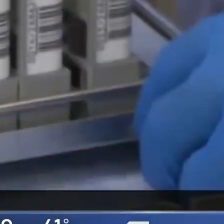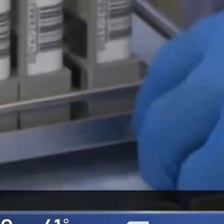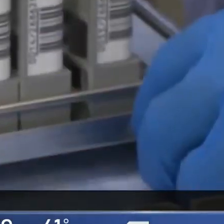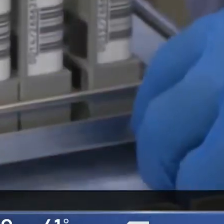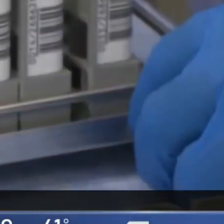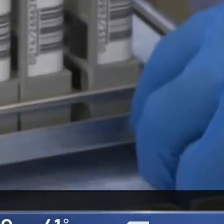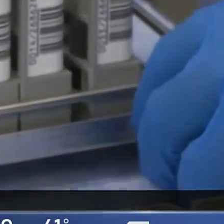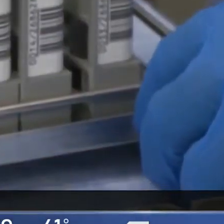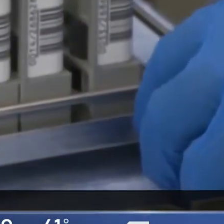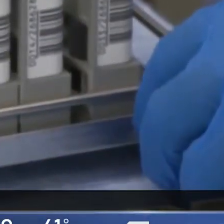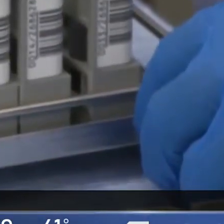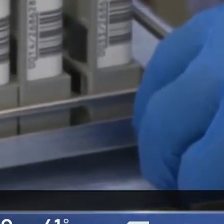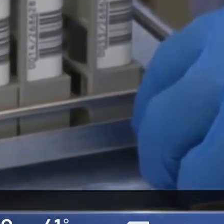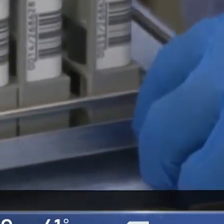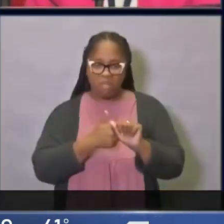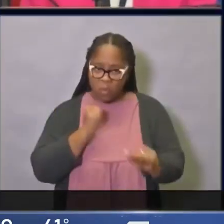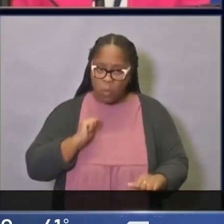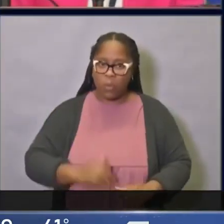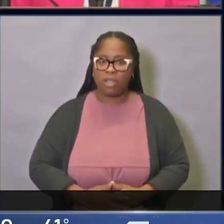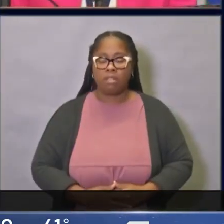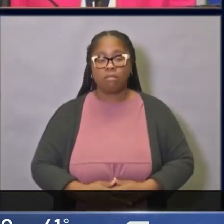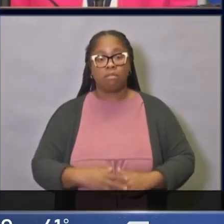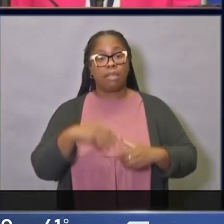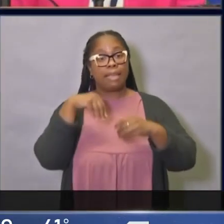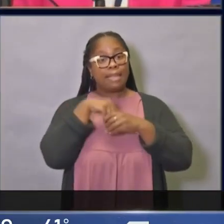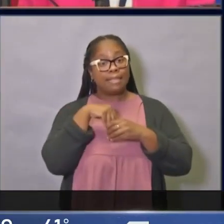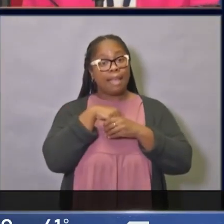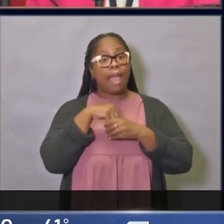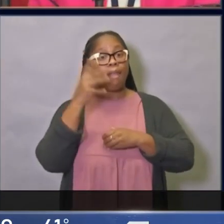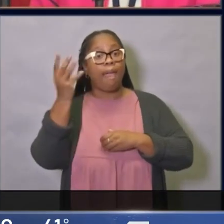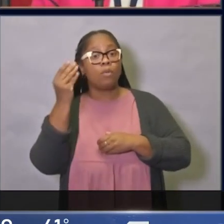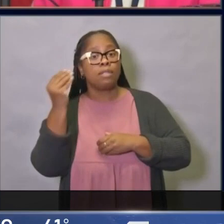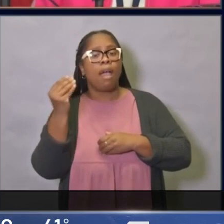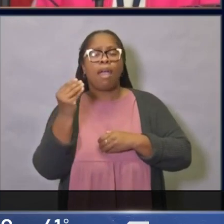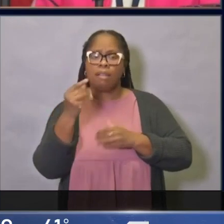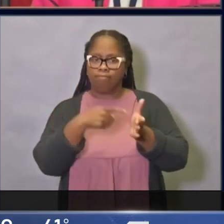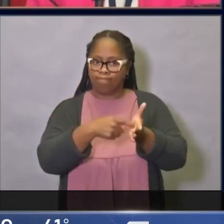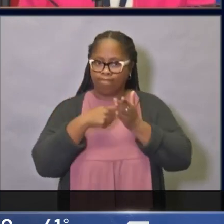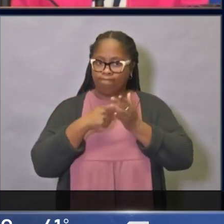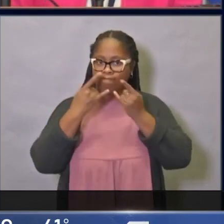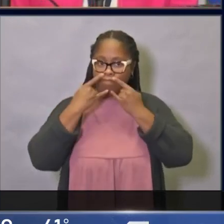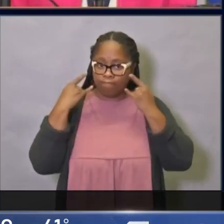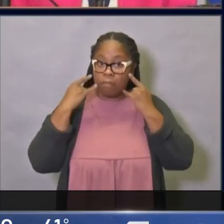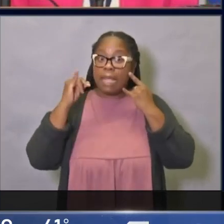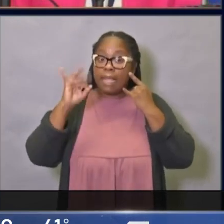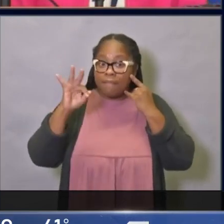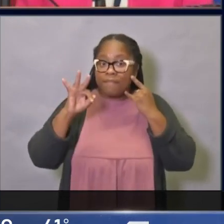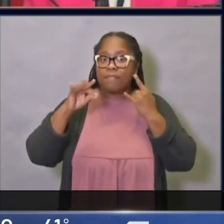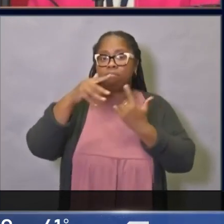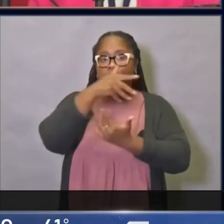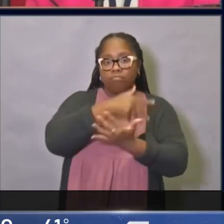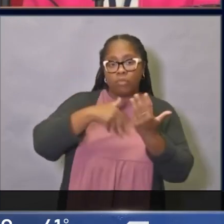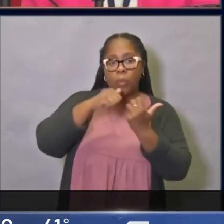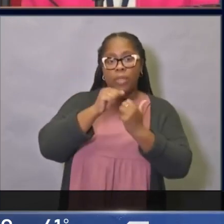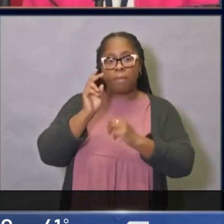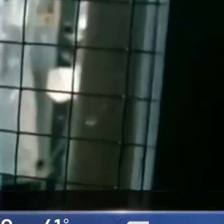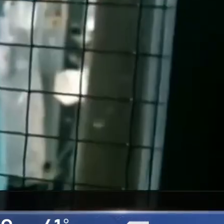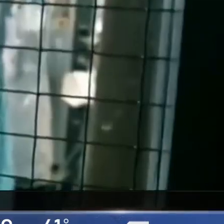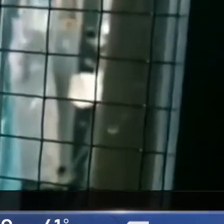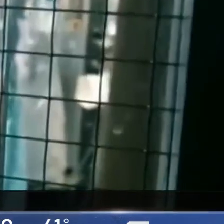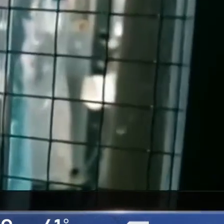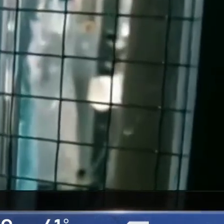testing positive for COVID-19. 3,944 the past day in LA County, the highest count since the summer